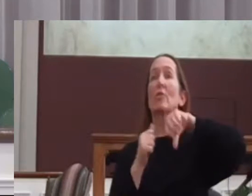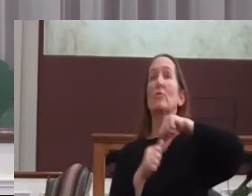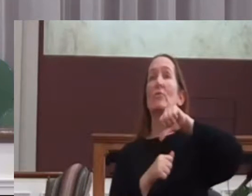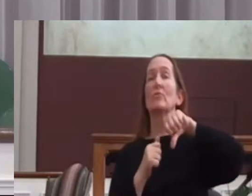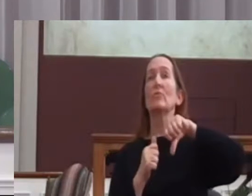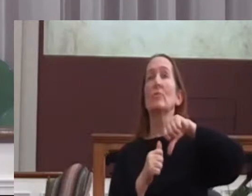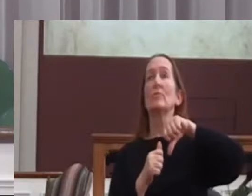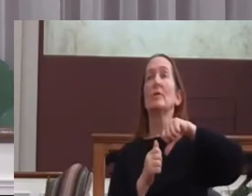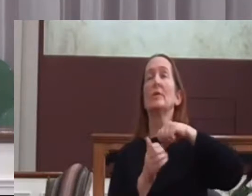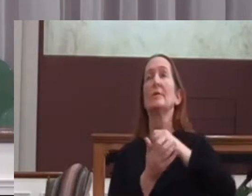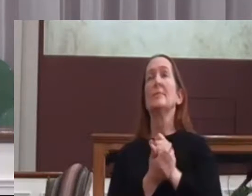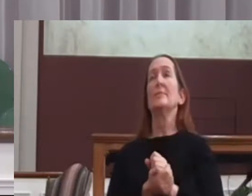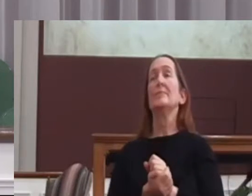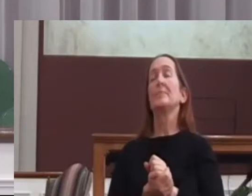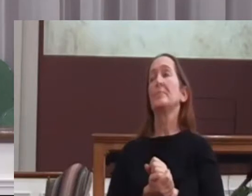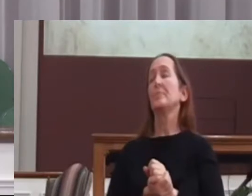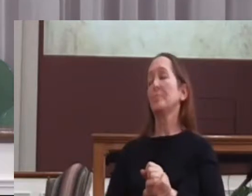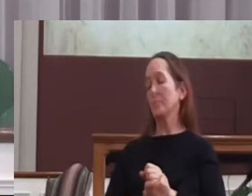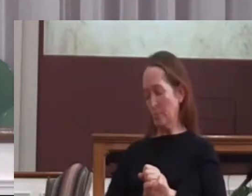Including each other.